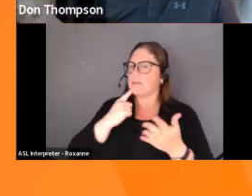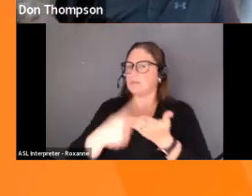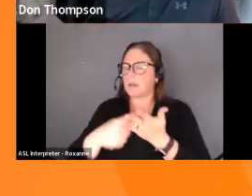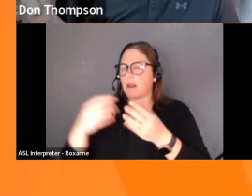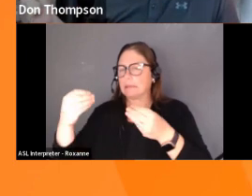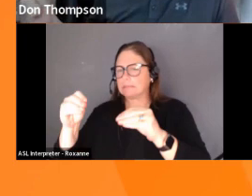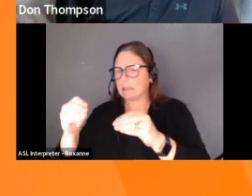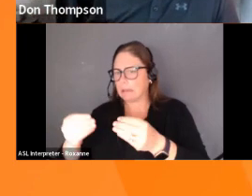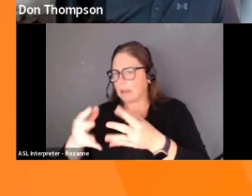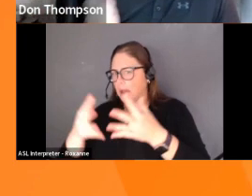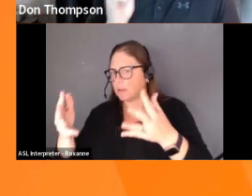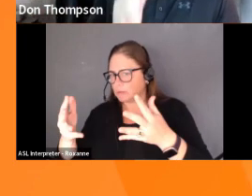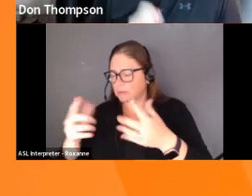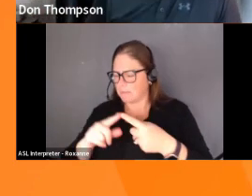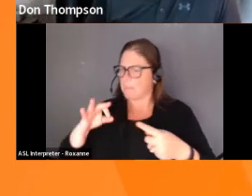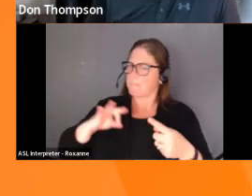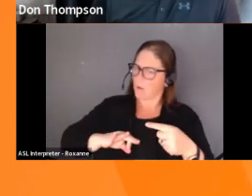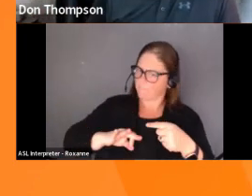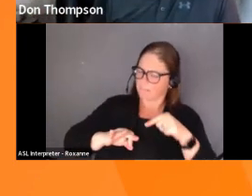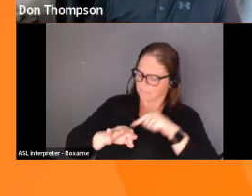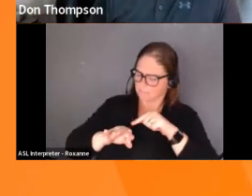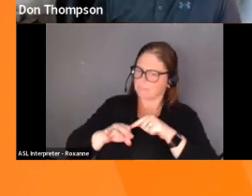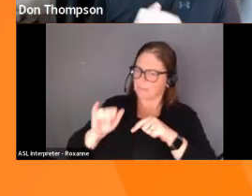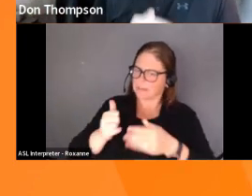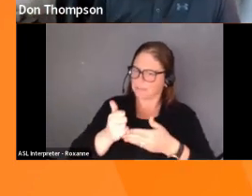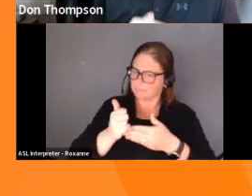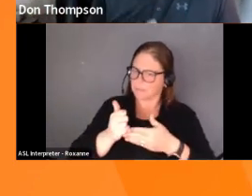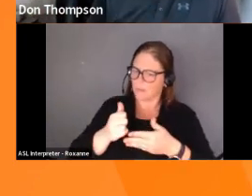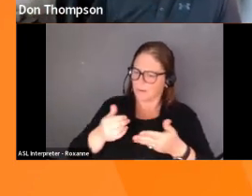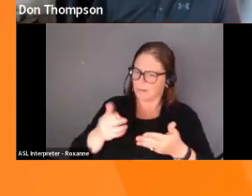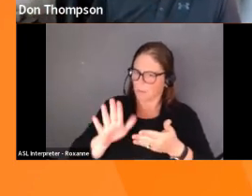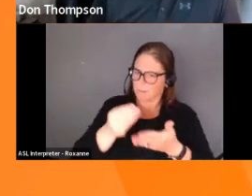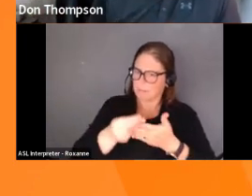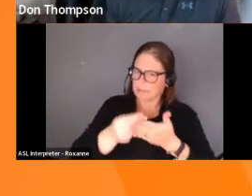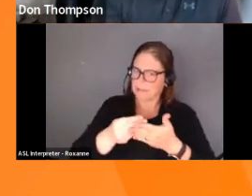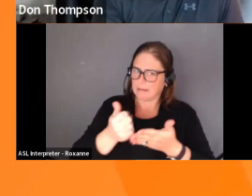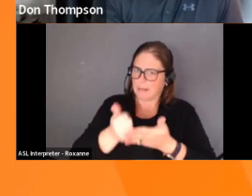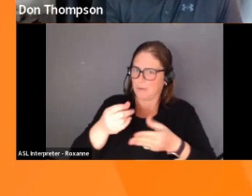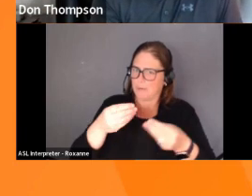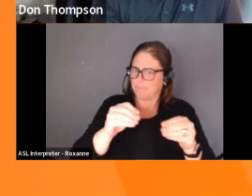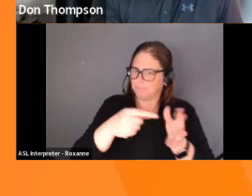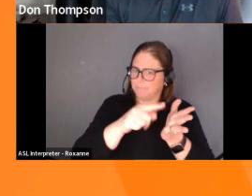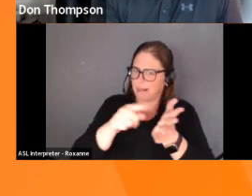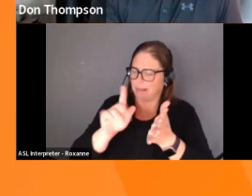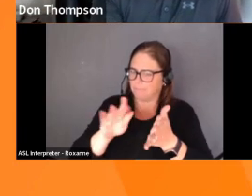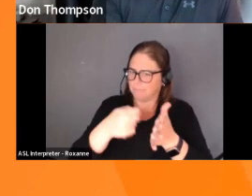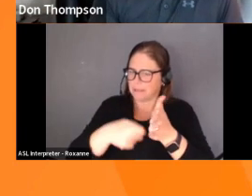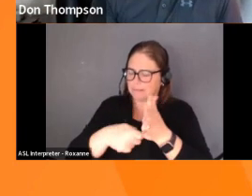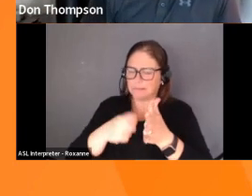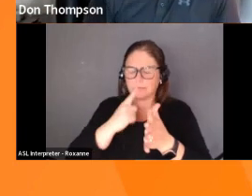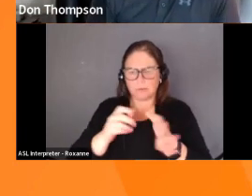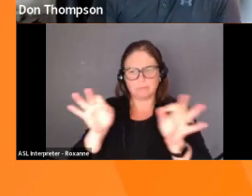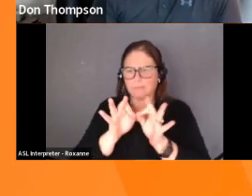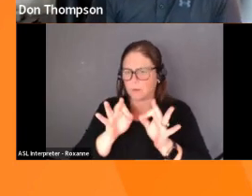what pays your bills. Okay, so understanding your product costs is an absolute must for this. Okay,